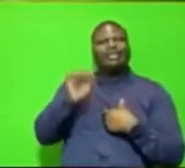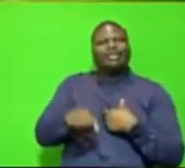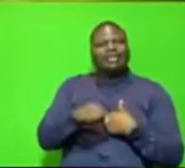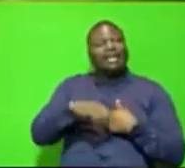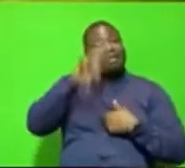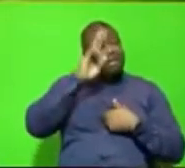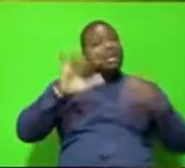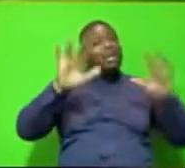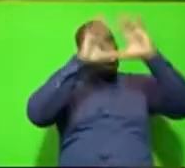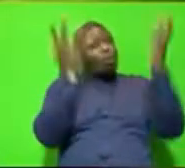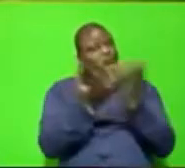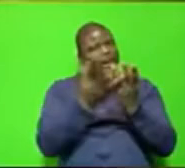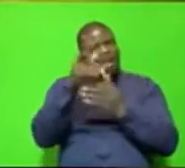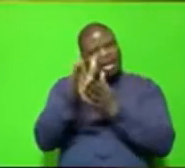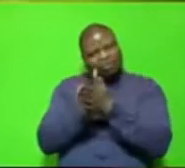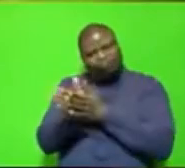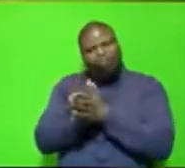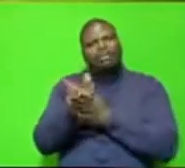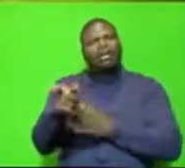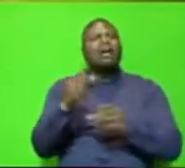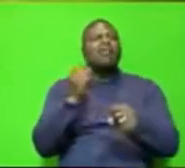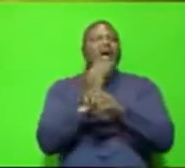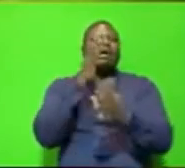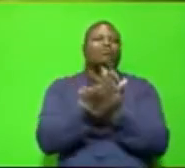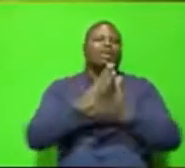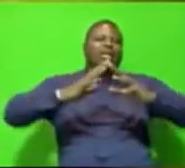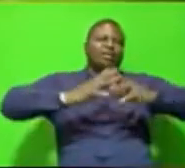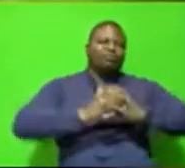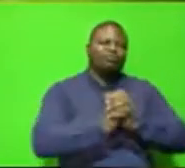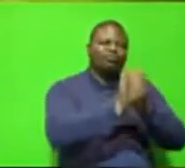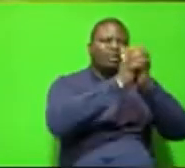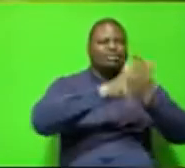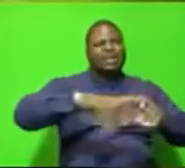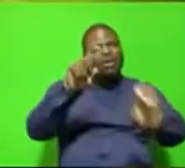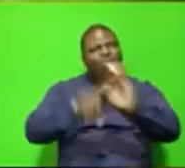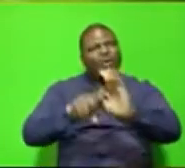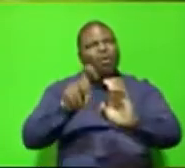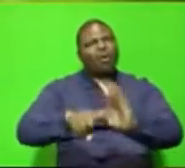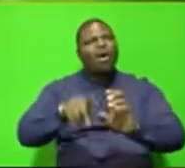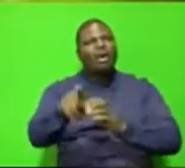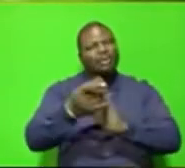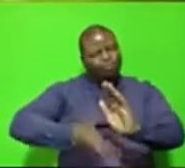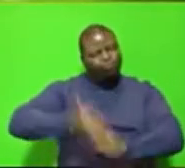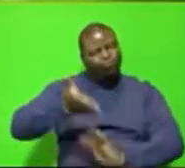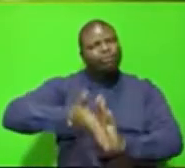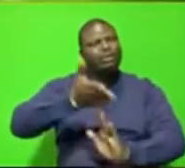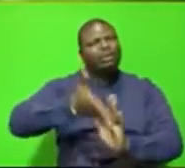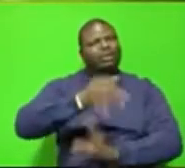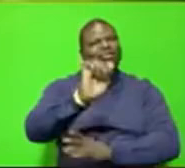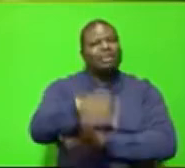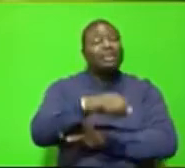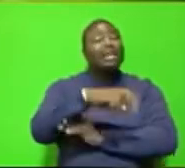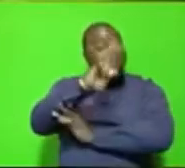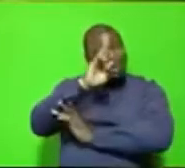collective aspirations for solidarity, equality, and sustainability.